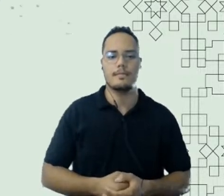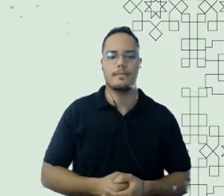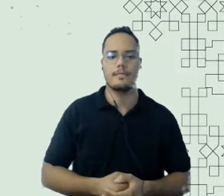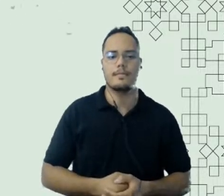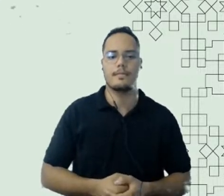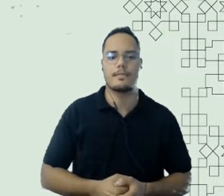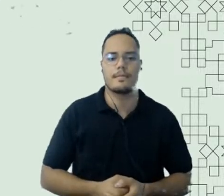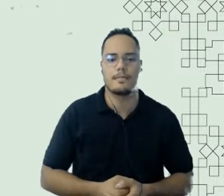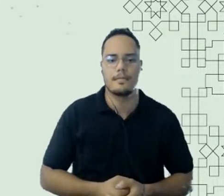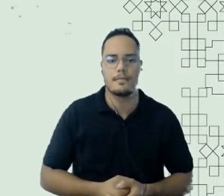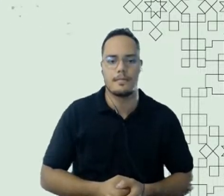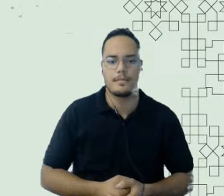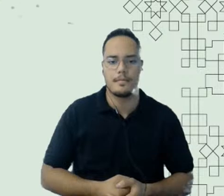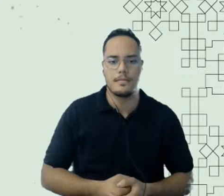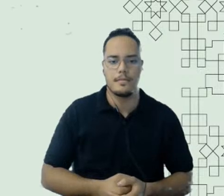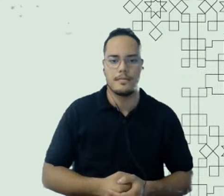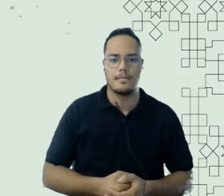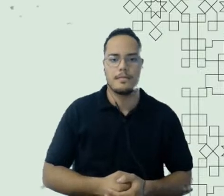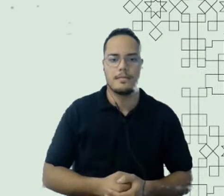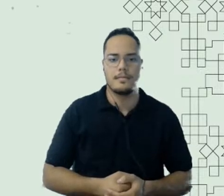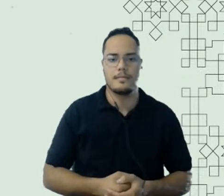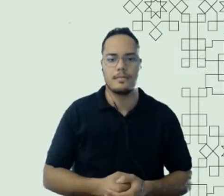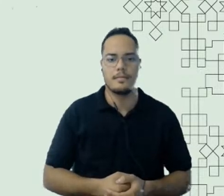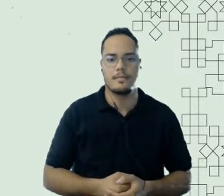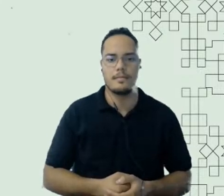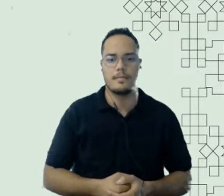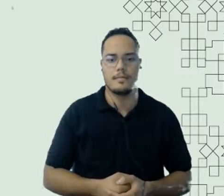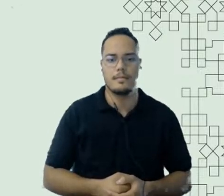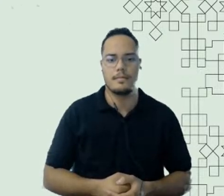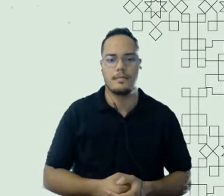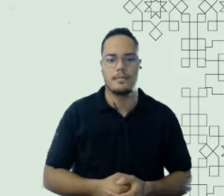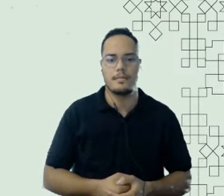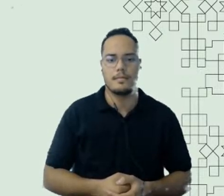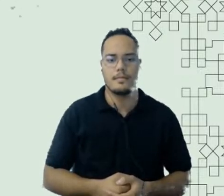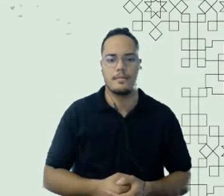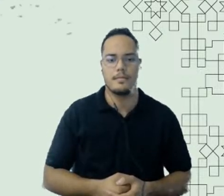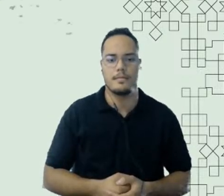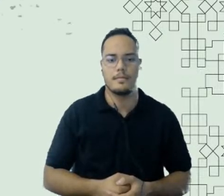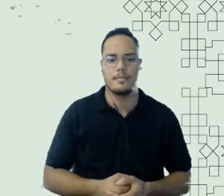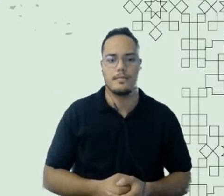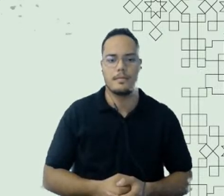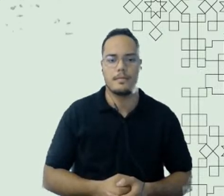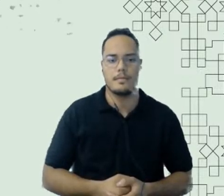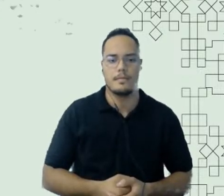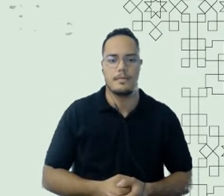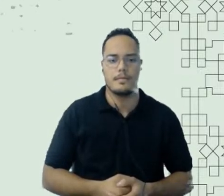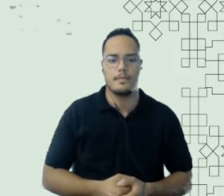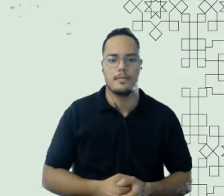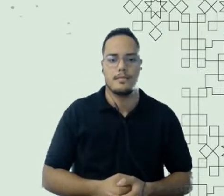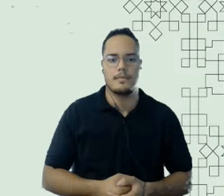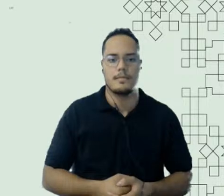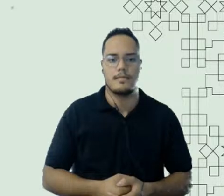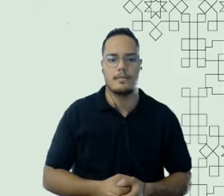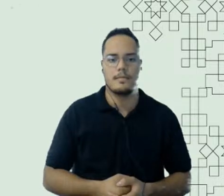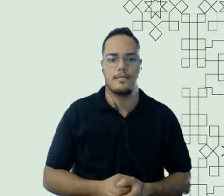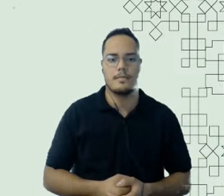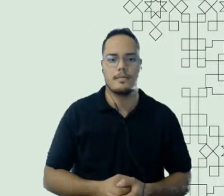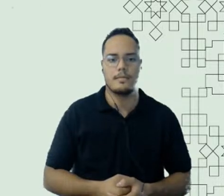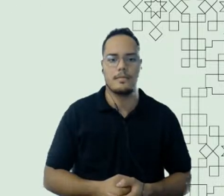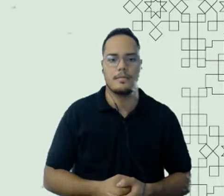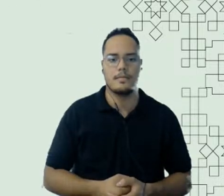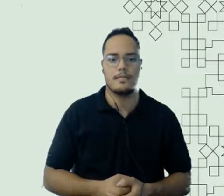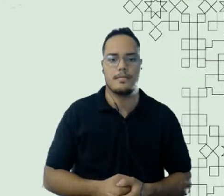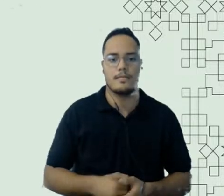narrow interpretation of the exception. But actually the AI Act that you are mentioning, so this is a regulation of